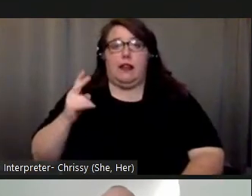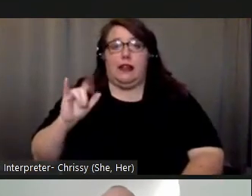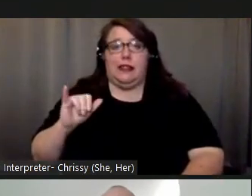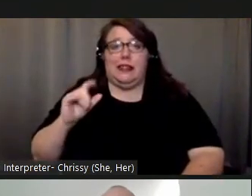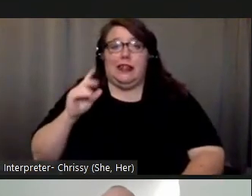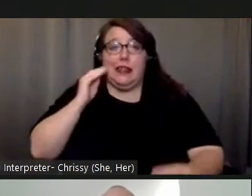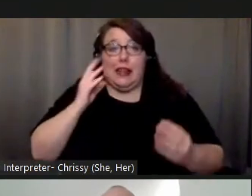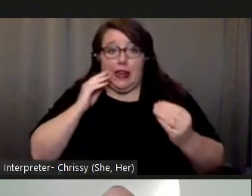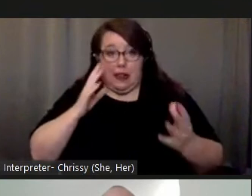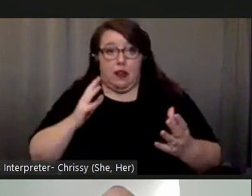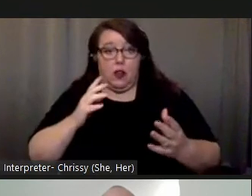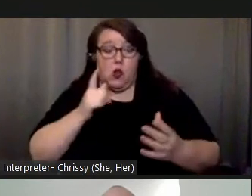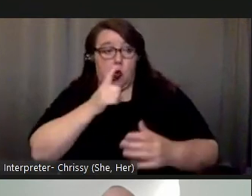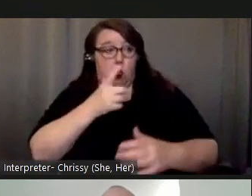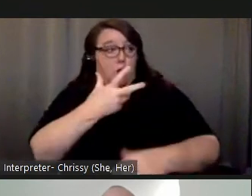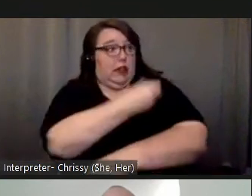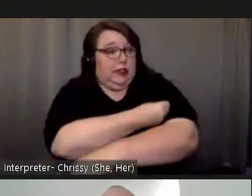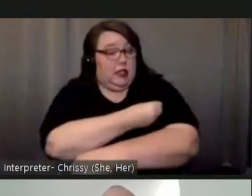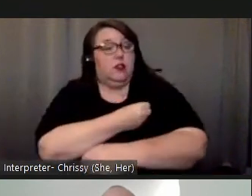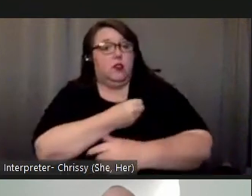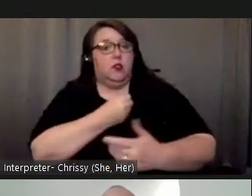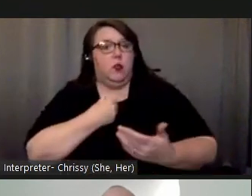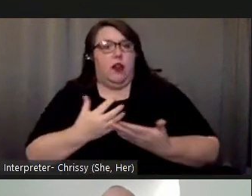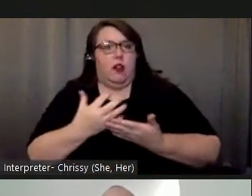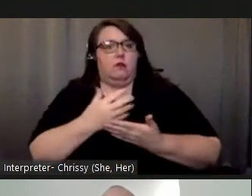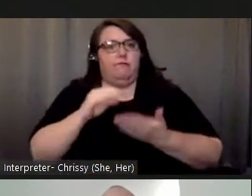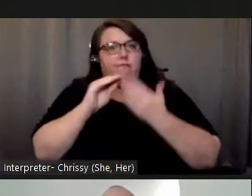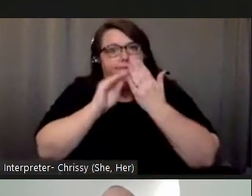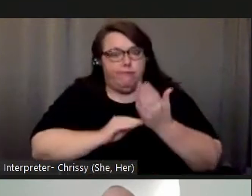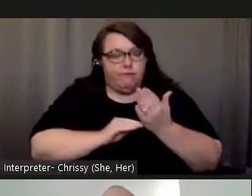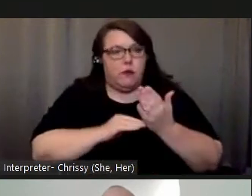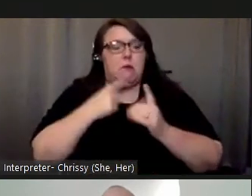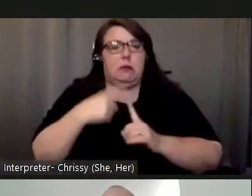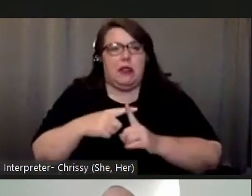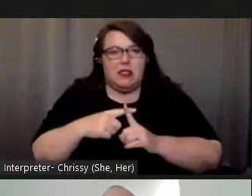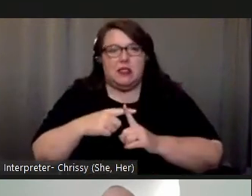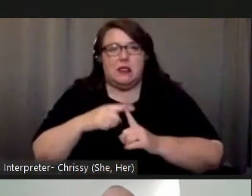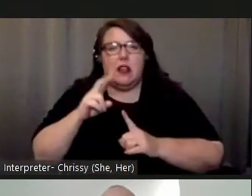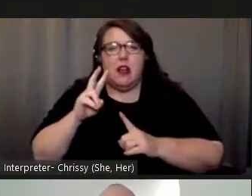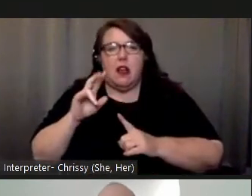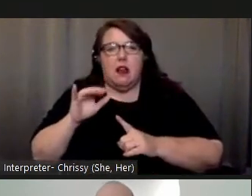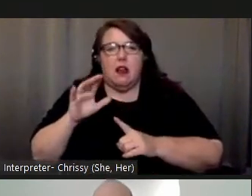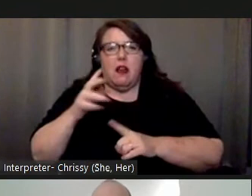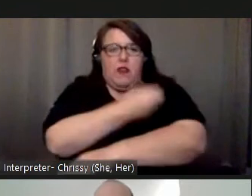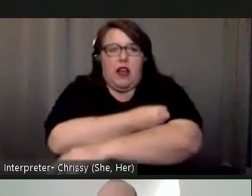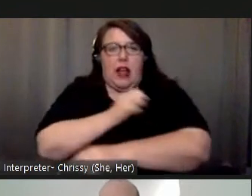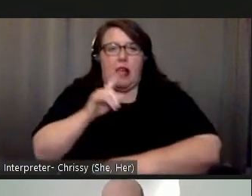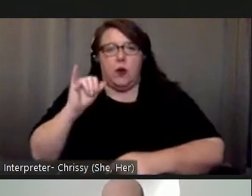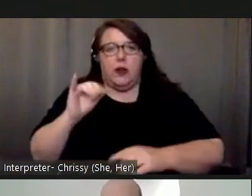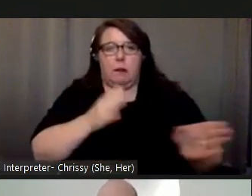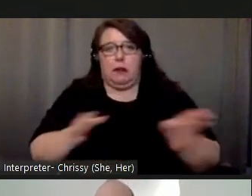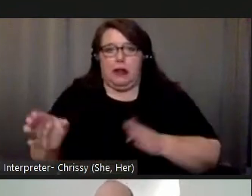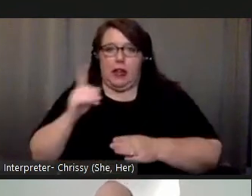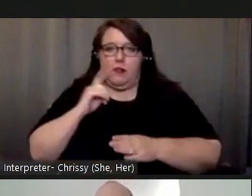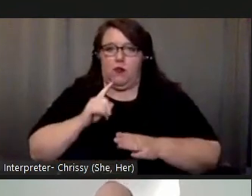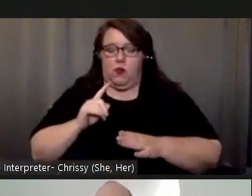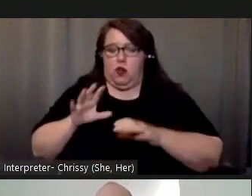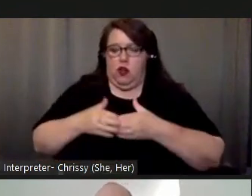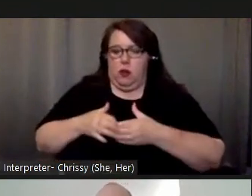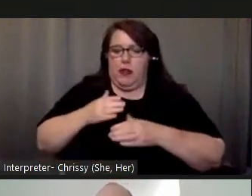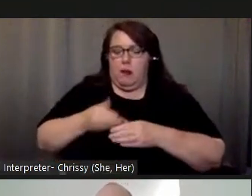who's vaccinated, as well as a vaccine equity plan for any entity that provides more than